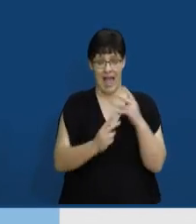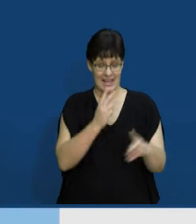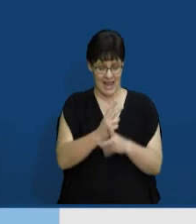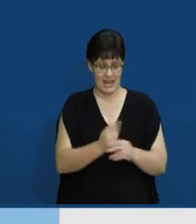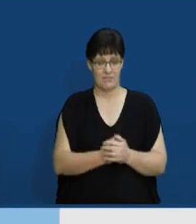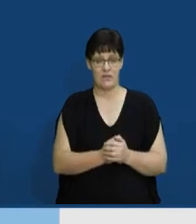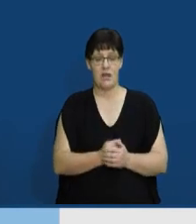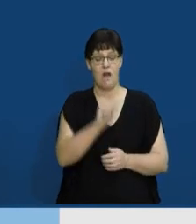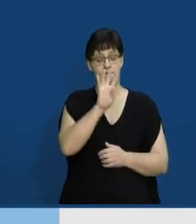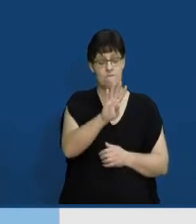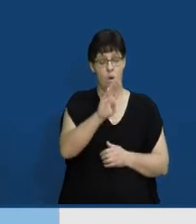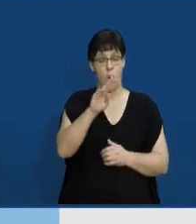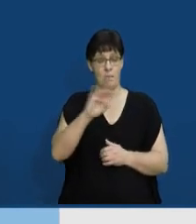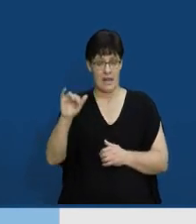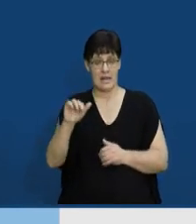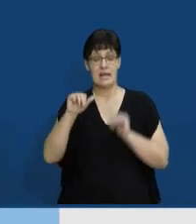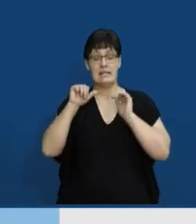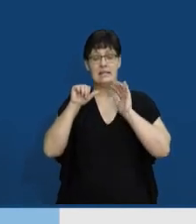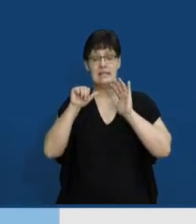said